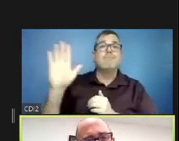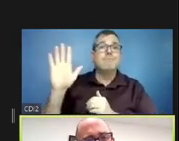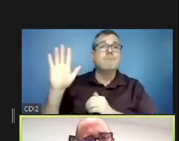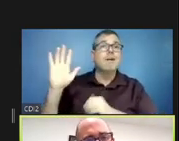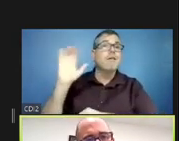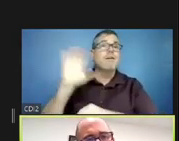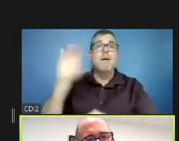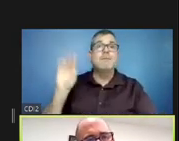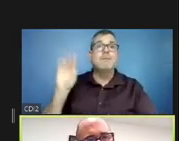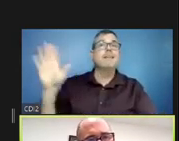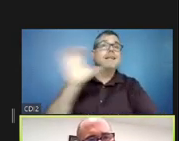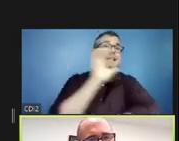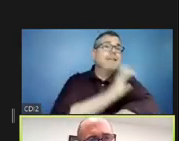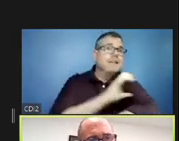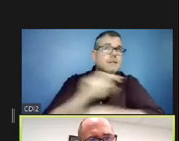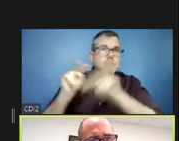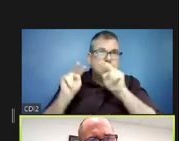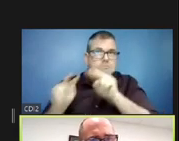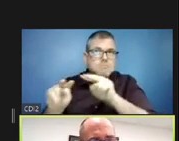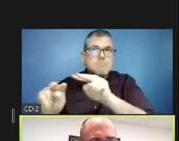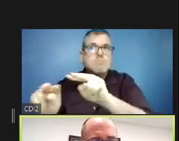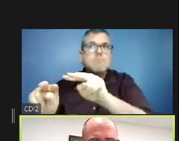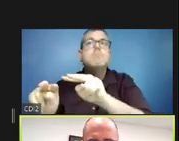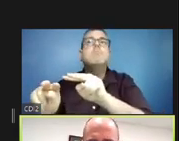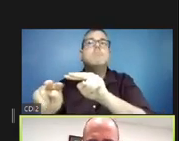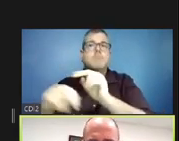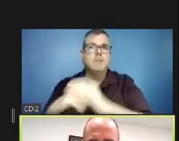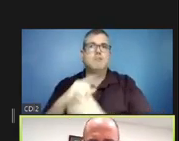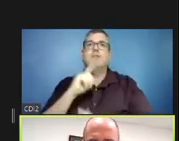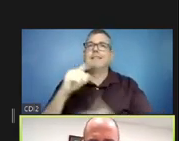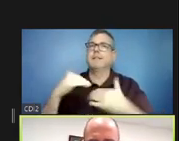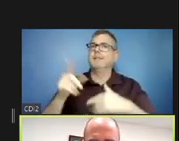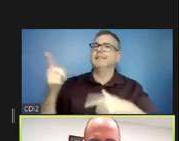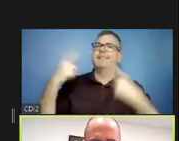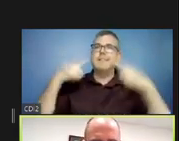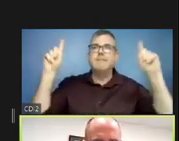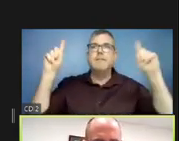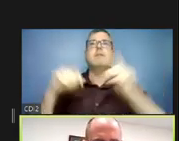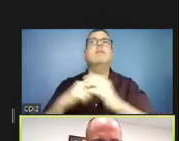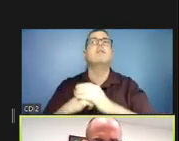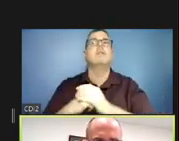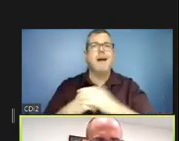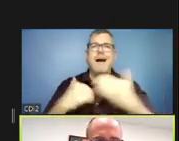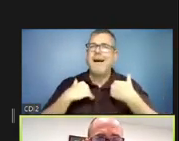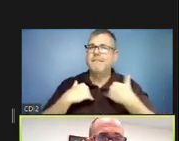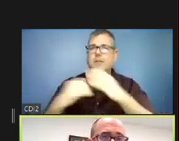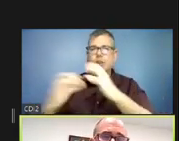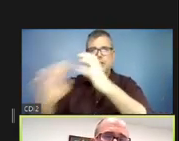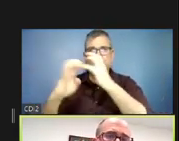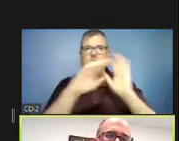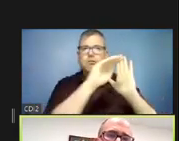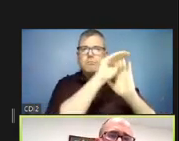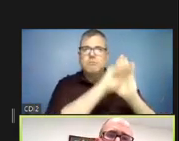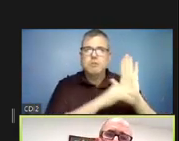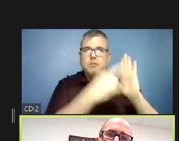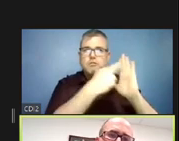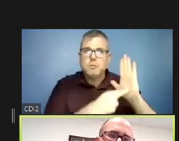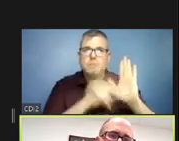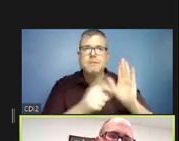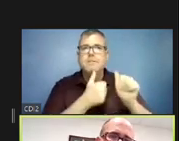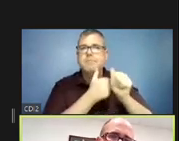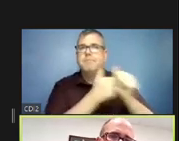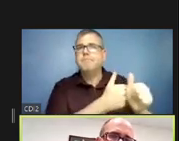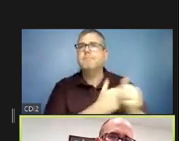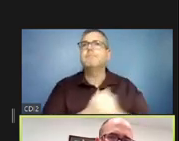rubric that folks follow, and in order to even be considered